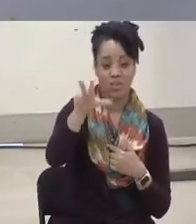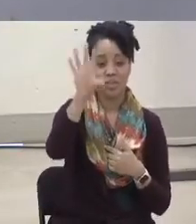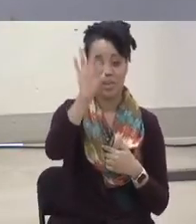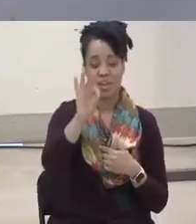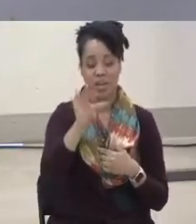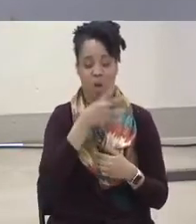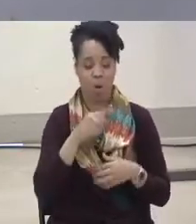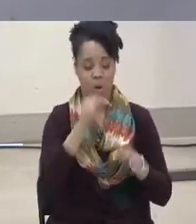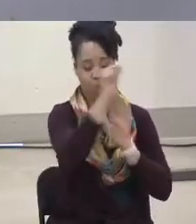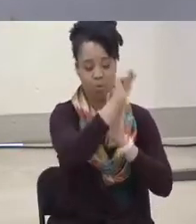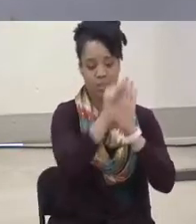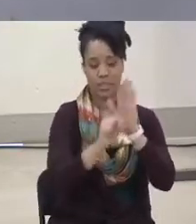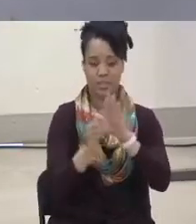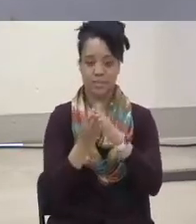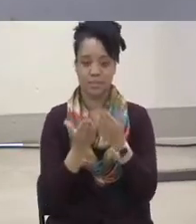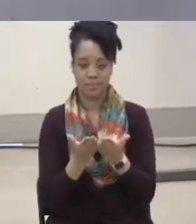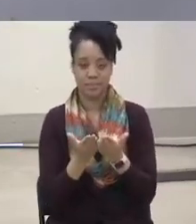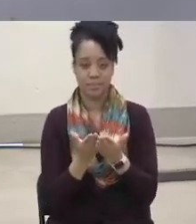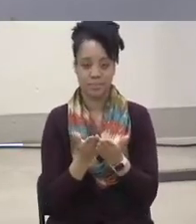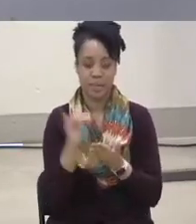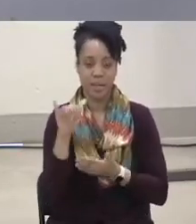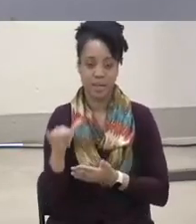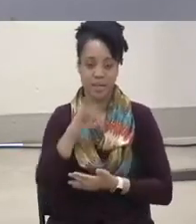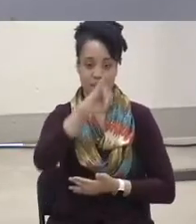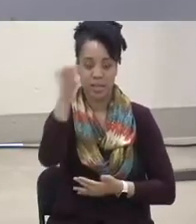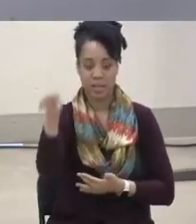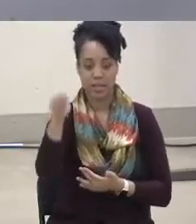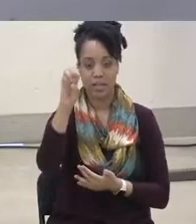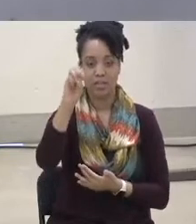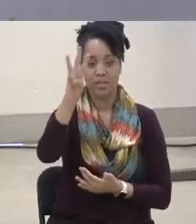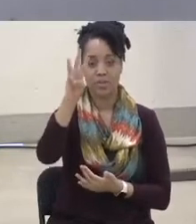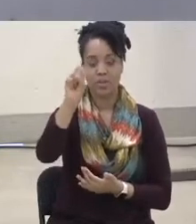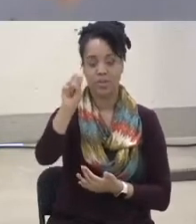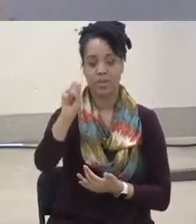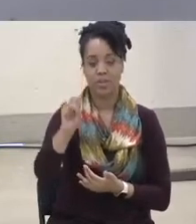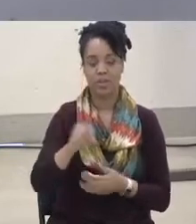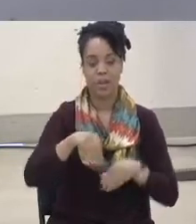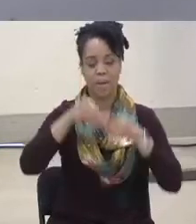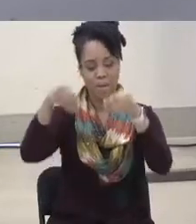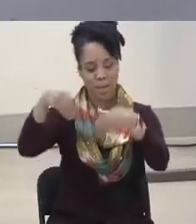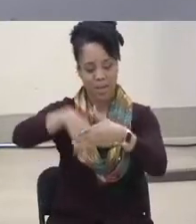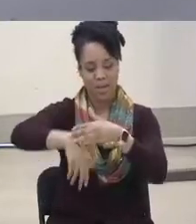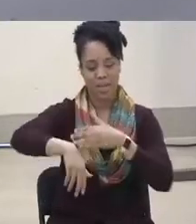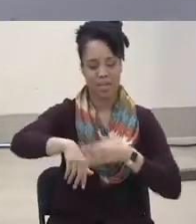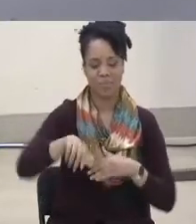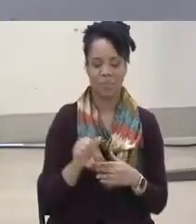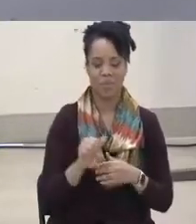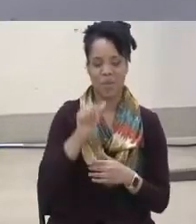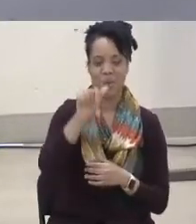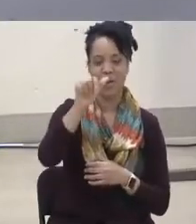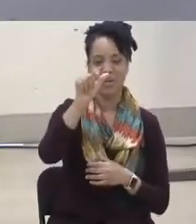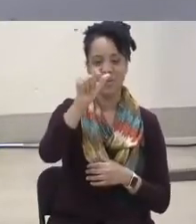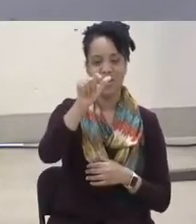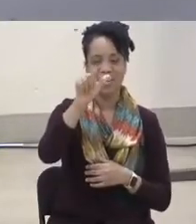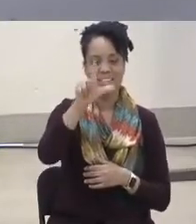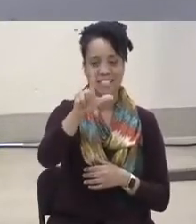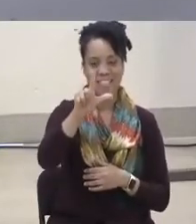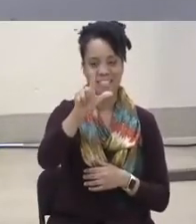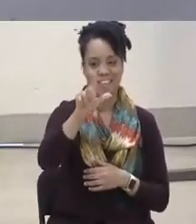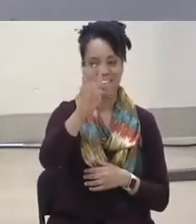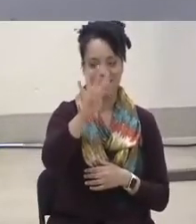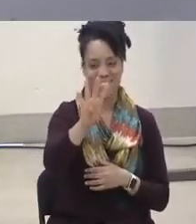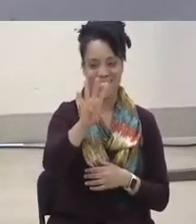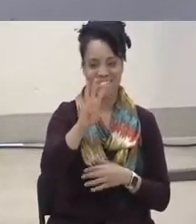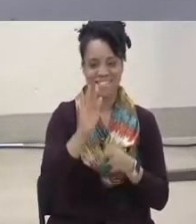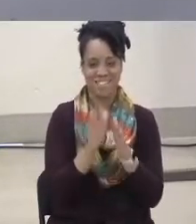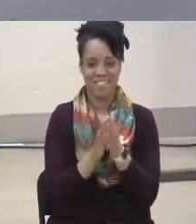tú tienes los libros en el Antiguo Testamento, that the Jews put in 24 books. los cuales los judíos pusieron en 24 libros.